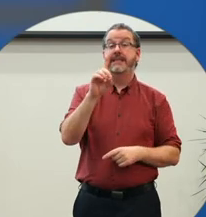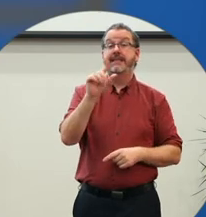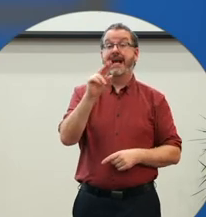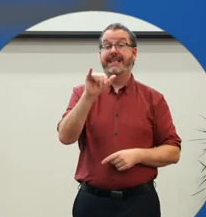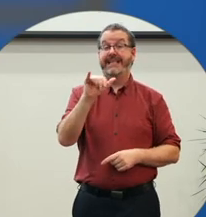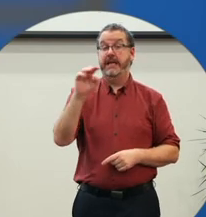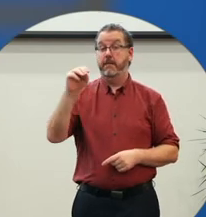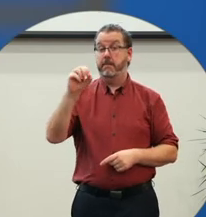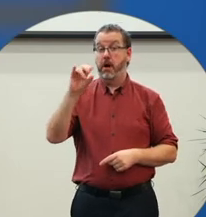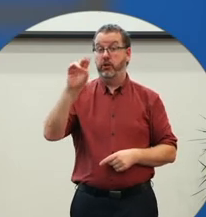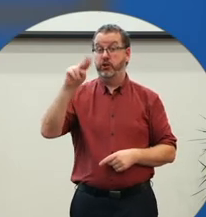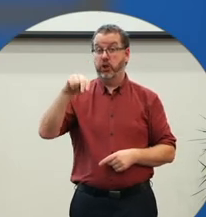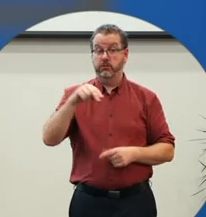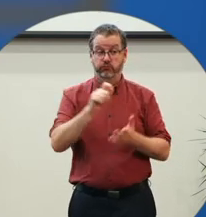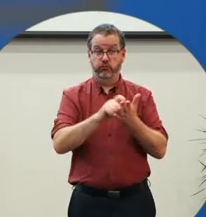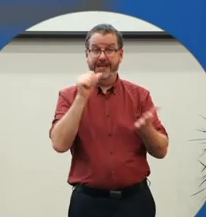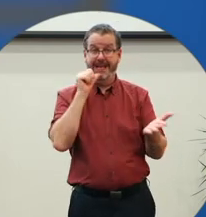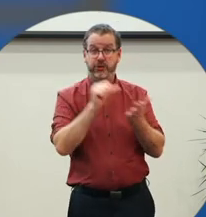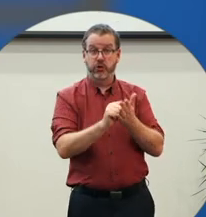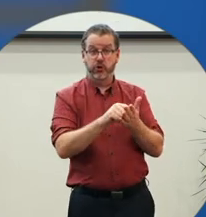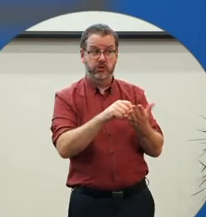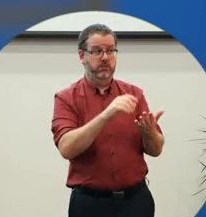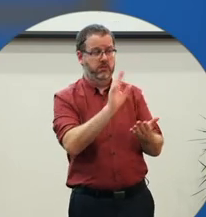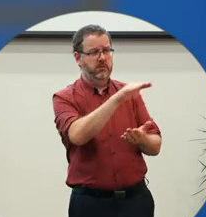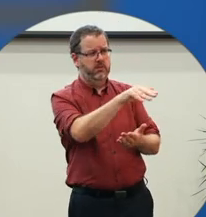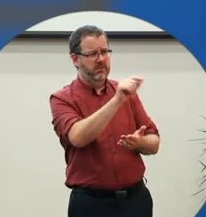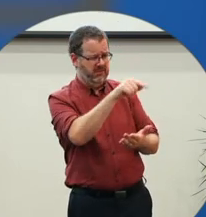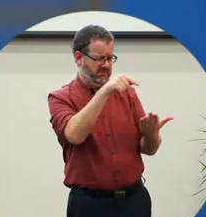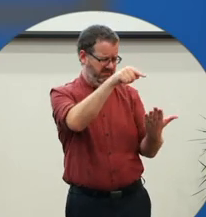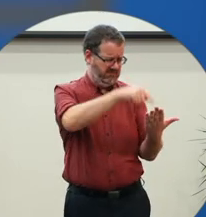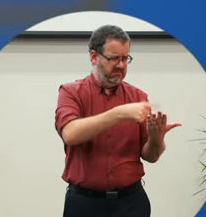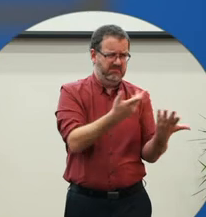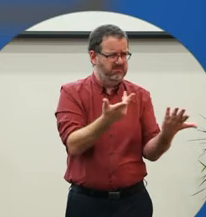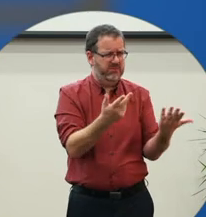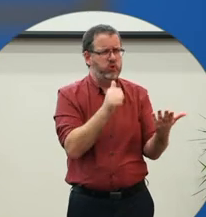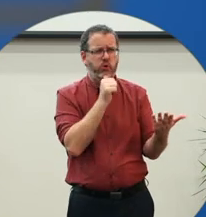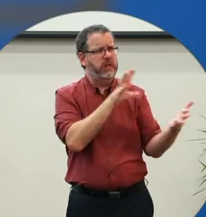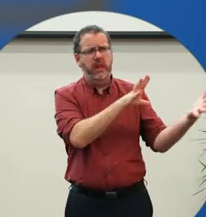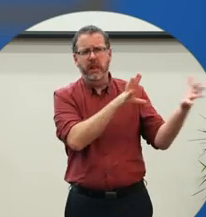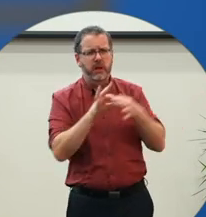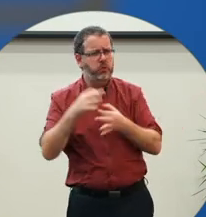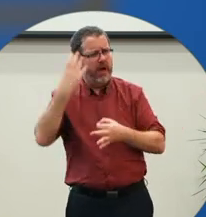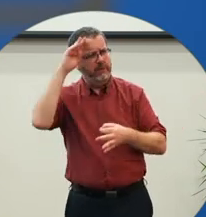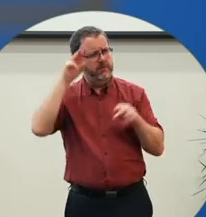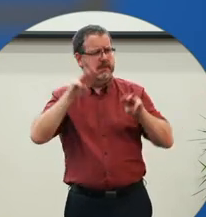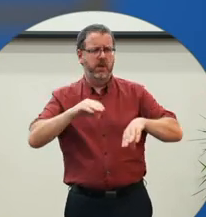their magazine, you know, it was like, what has this got to do with the average person in the street with all of your jargon? And